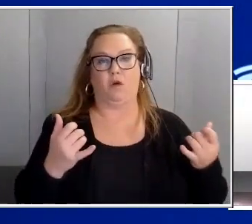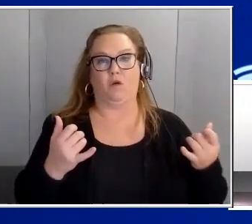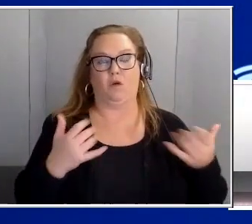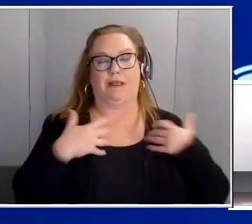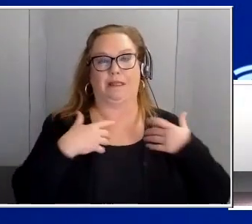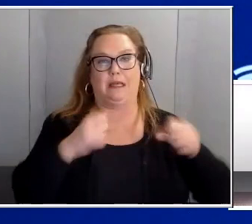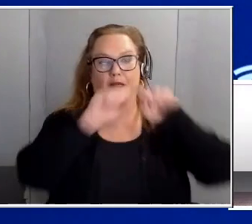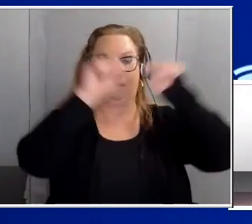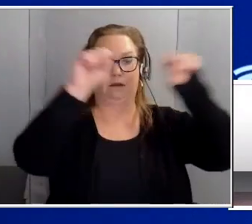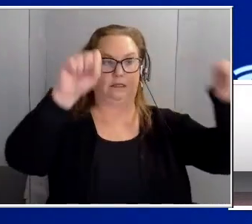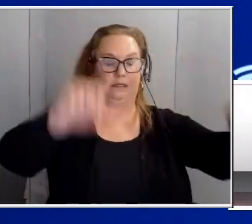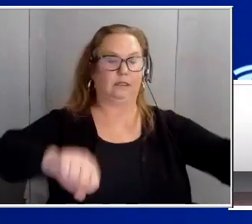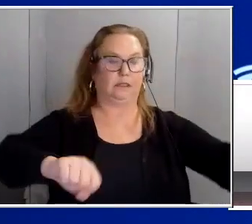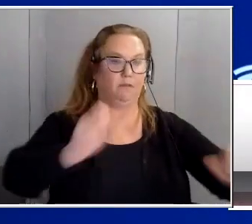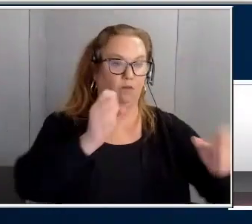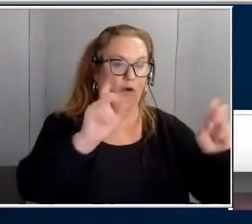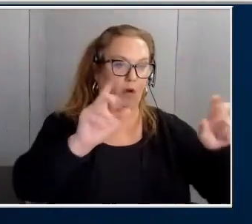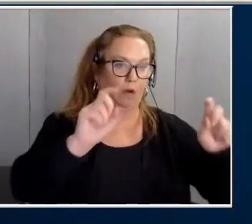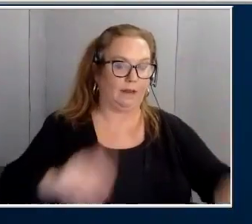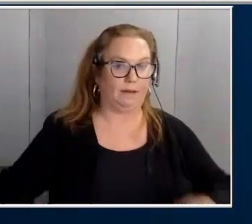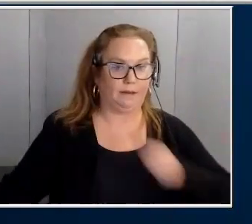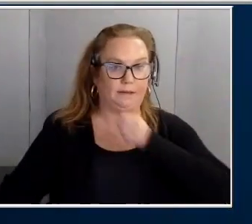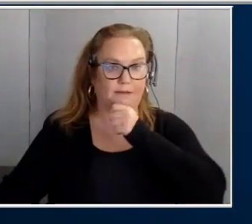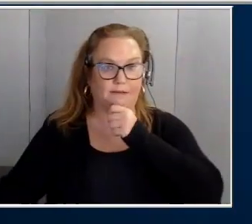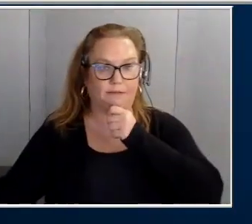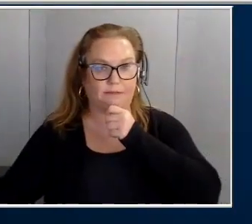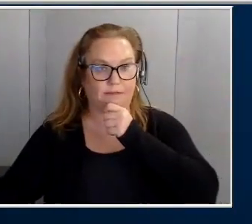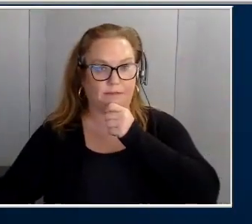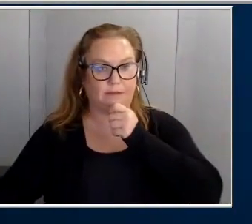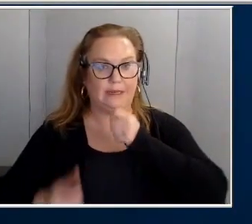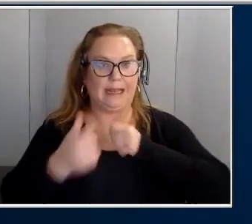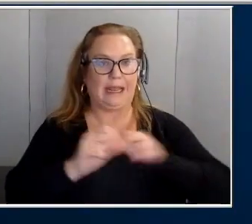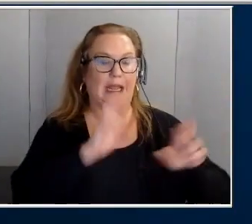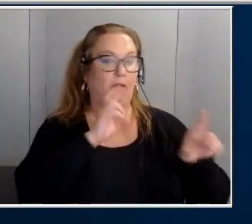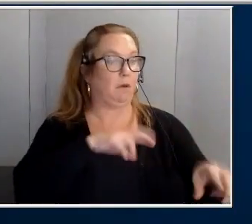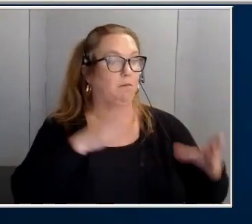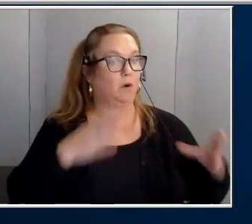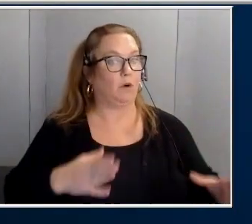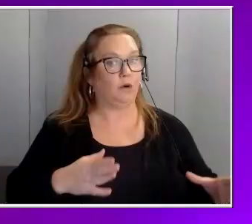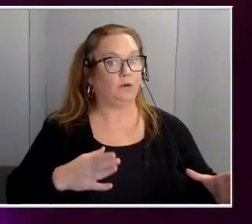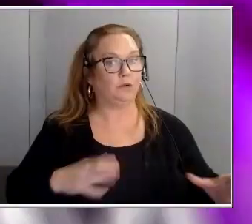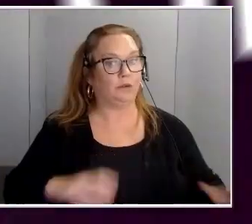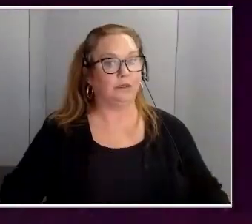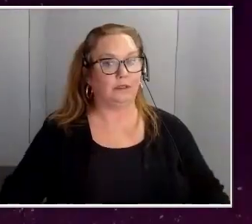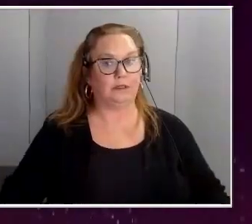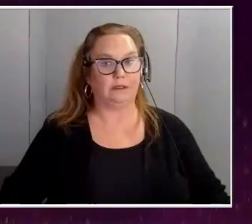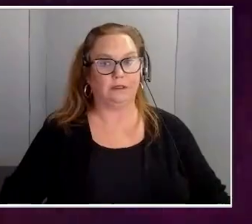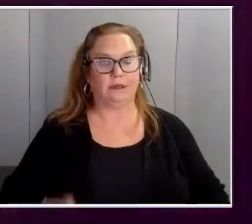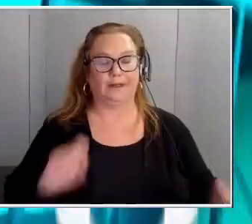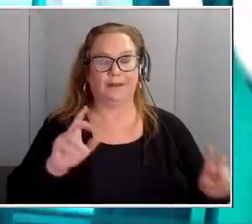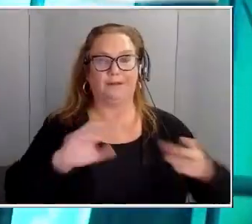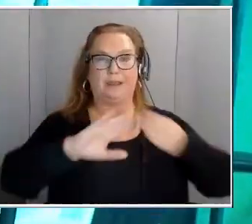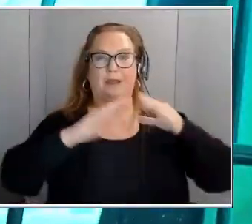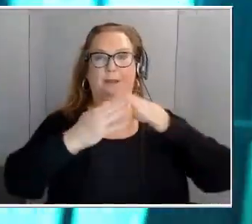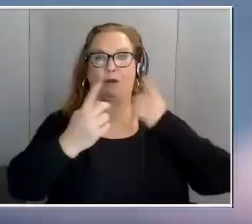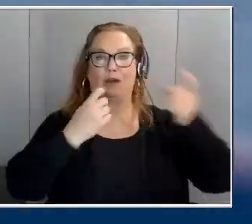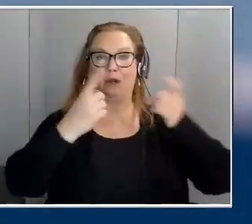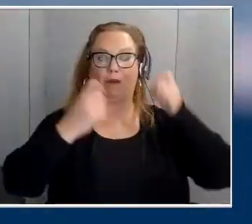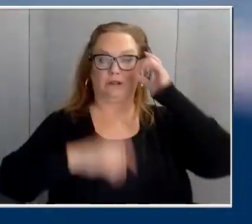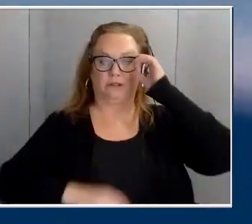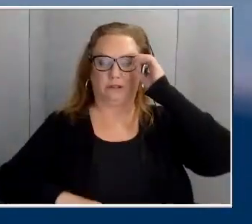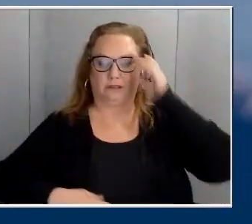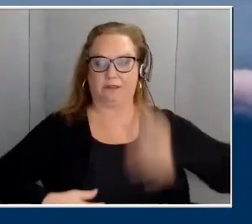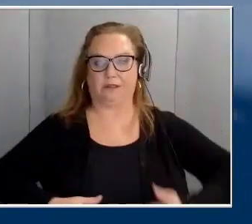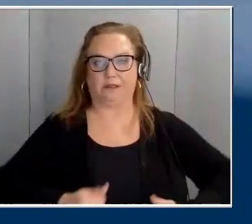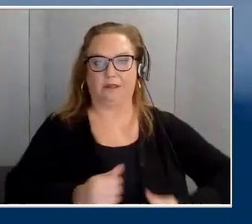system, we are okay with that. Let's check and see if we have reporters on the line. Let's get to our community questions, and shocker,